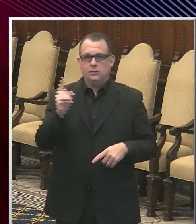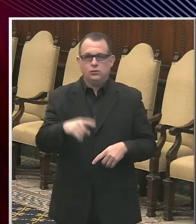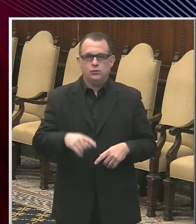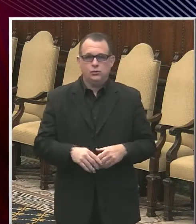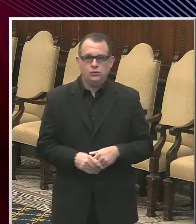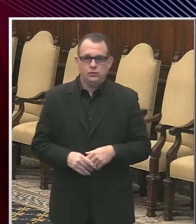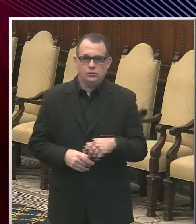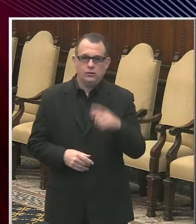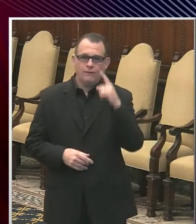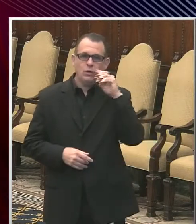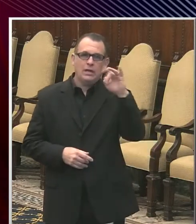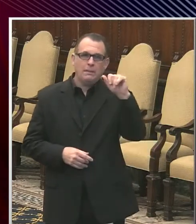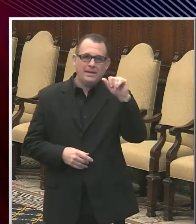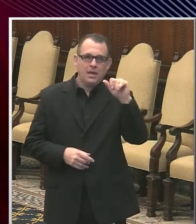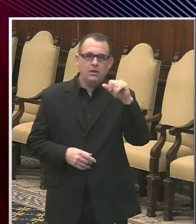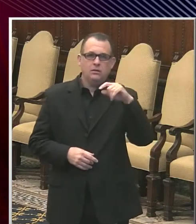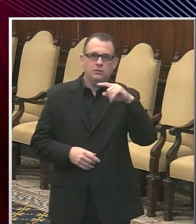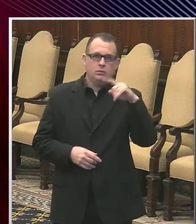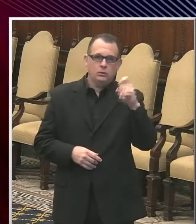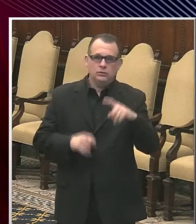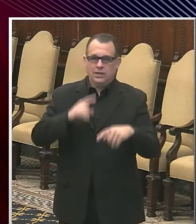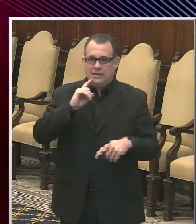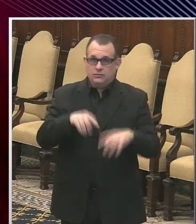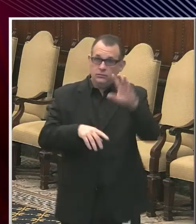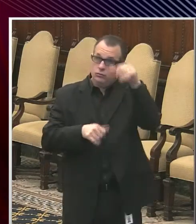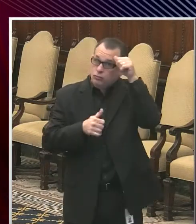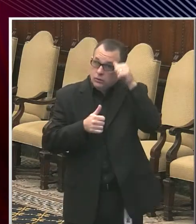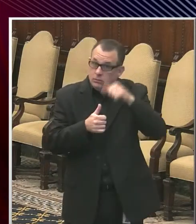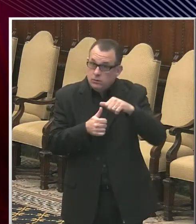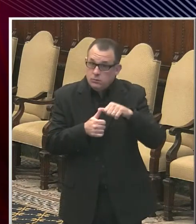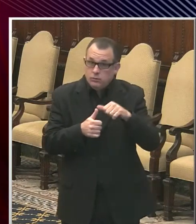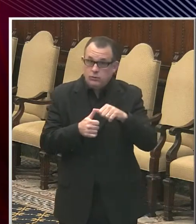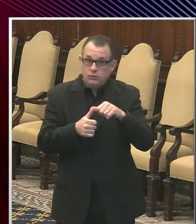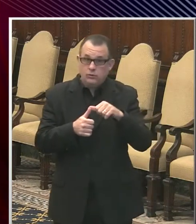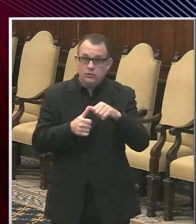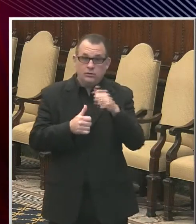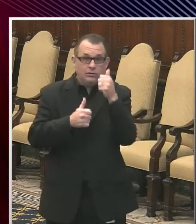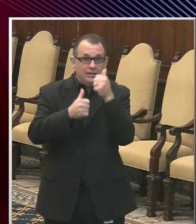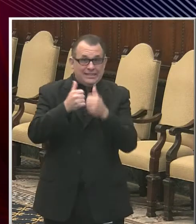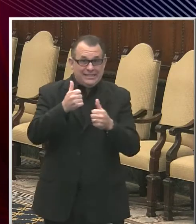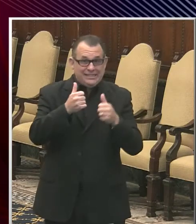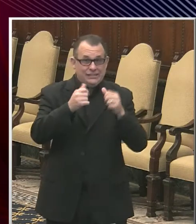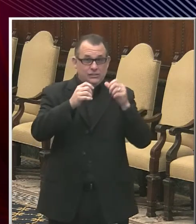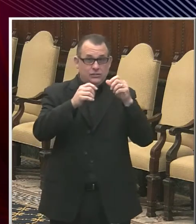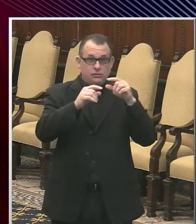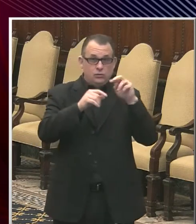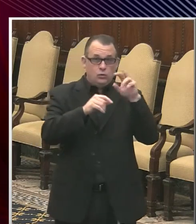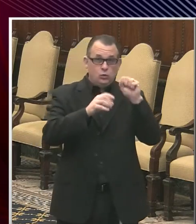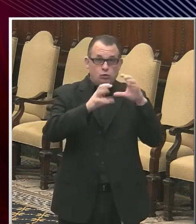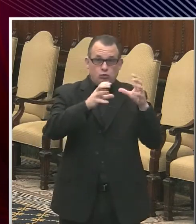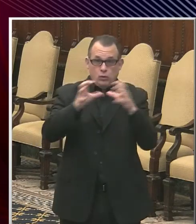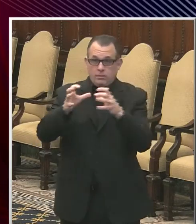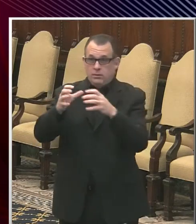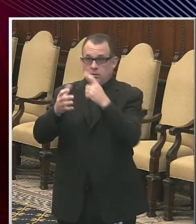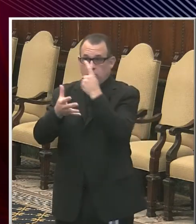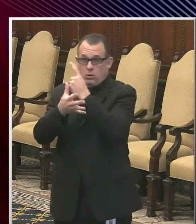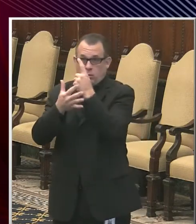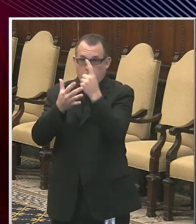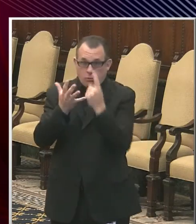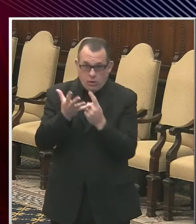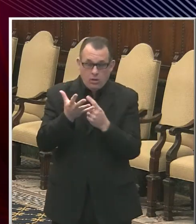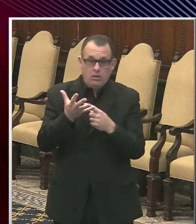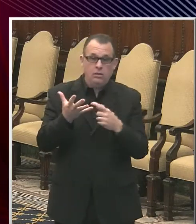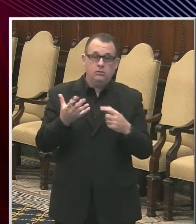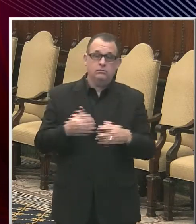And remember that we have limited time during these briefings, so one representative from each media outlet is permitted to ask questions for the first